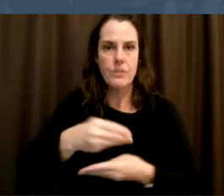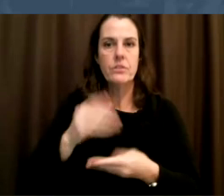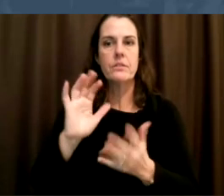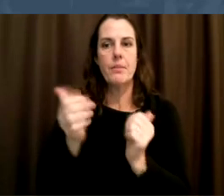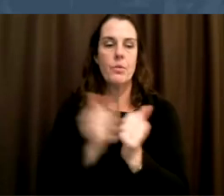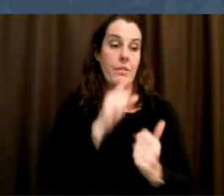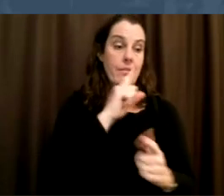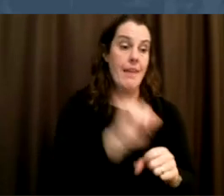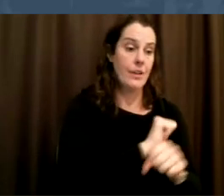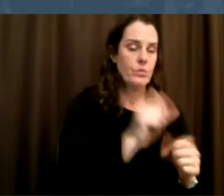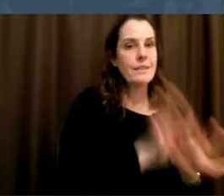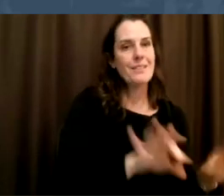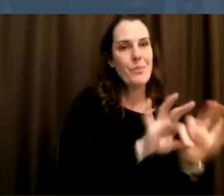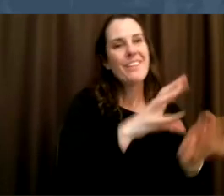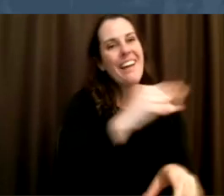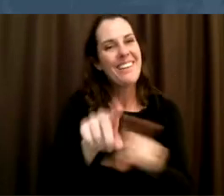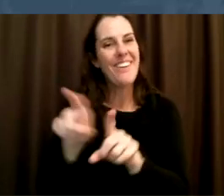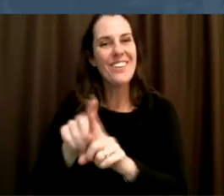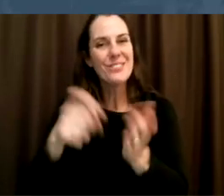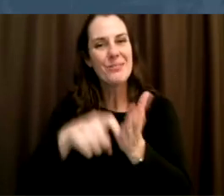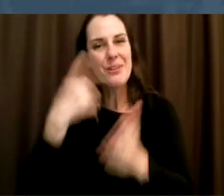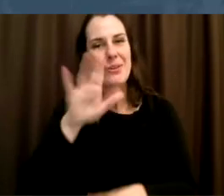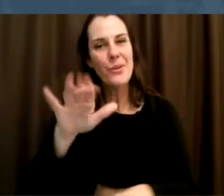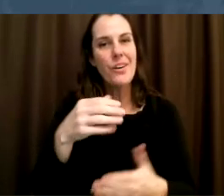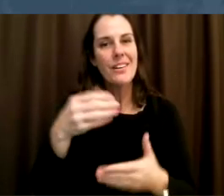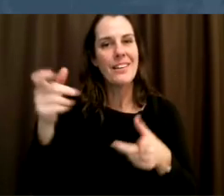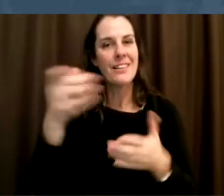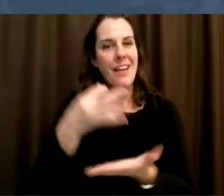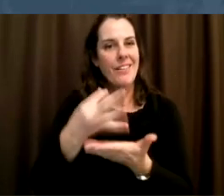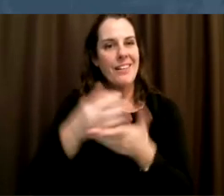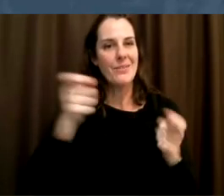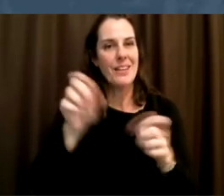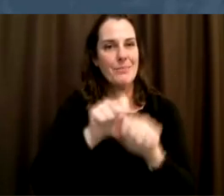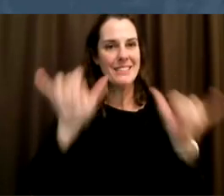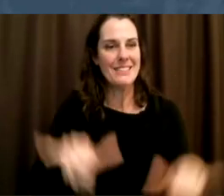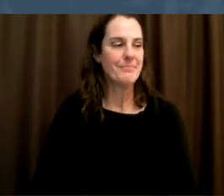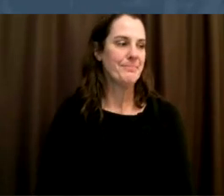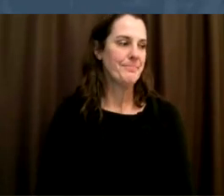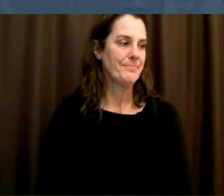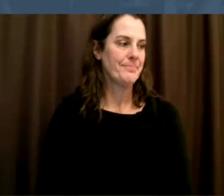It's also a requirement of your financial management system per the uniform guidance.